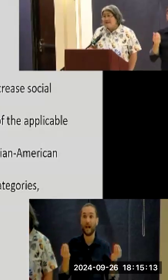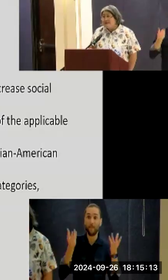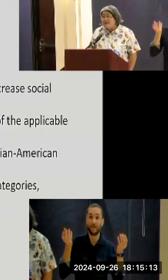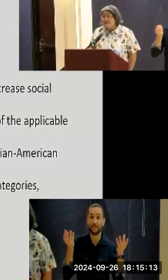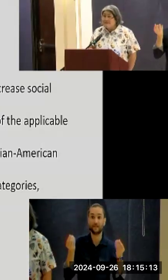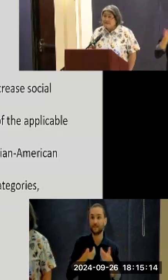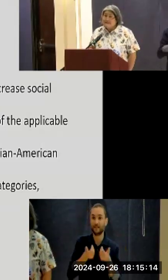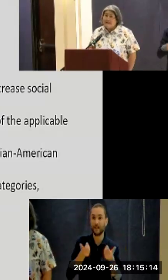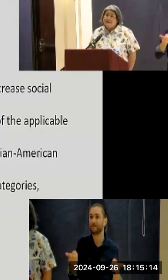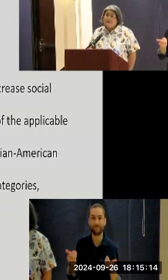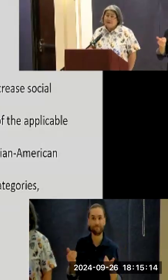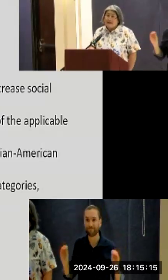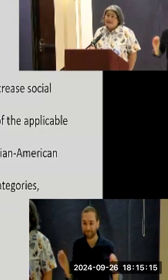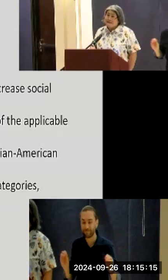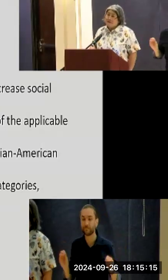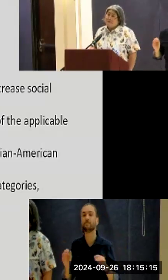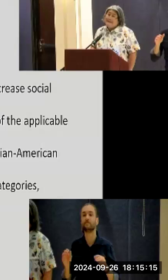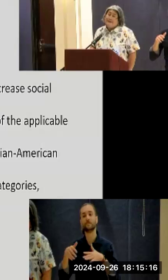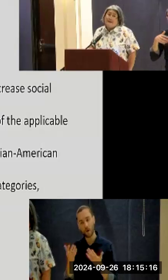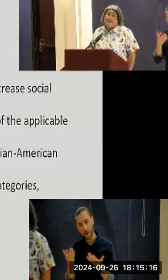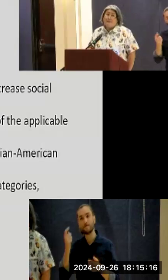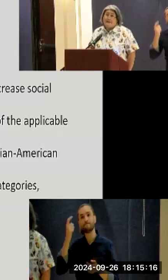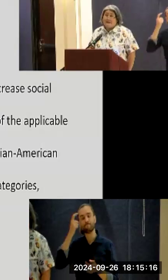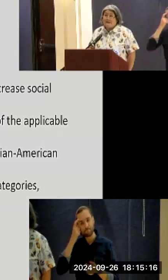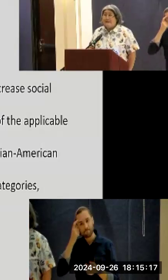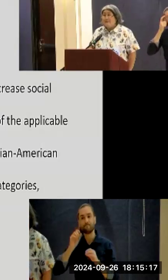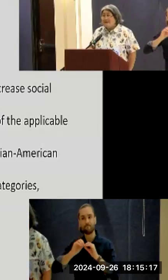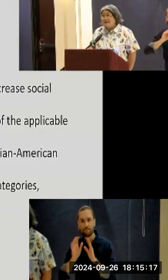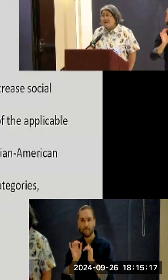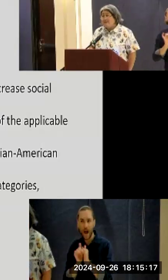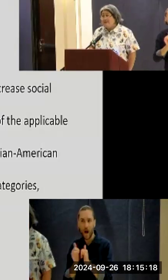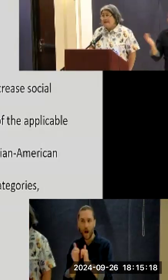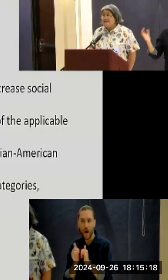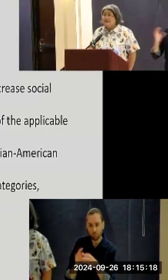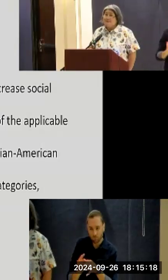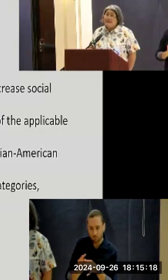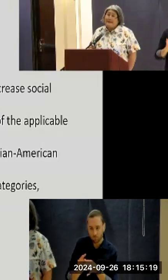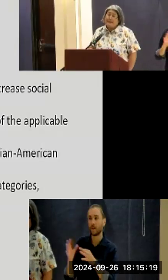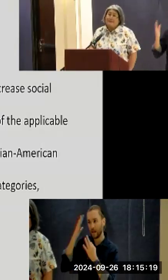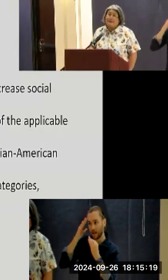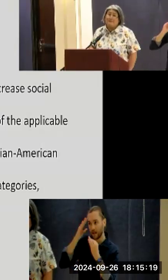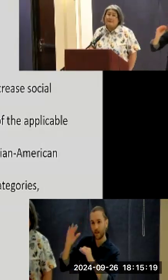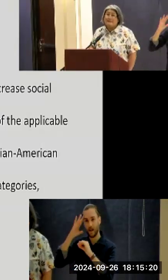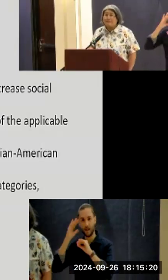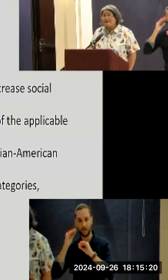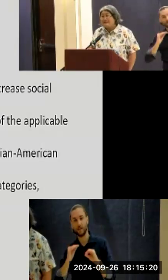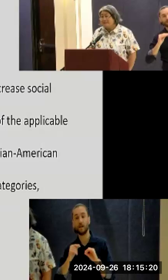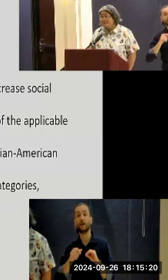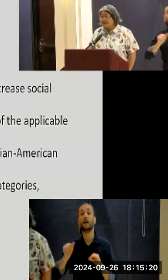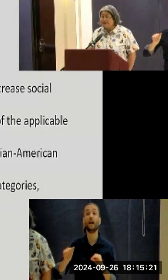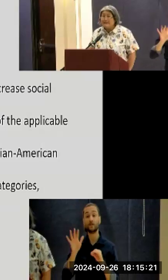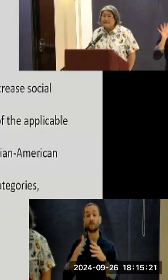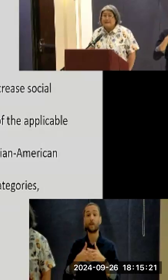their knowledge of us, as well as we need to educate within our communities. So many Asian American communities are recent